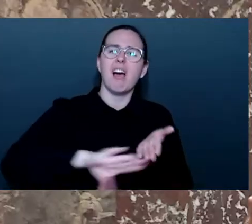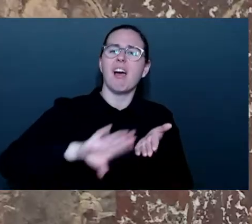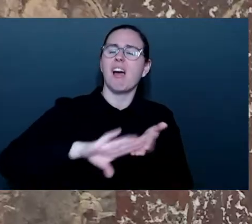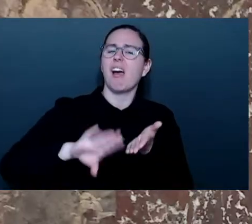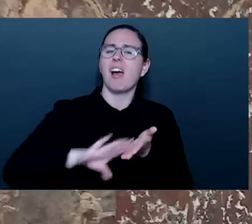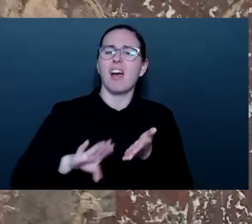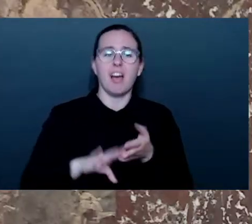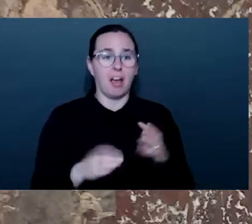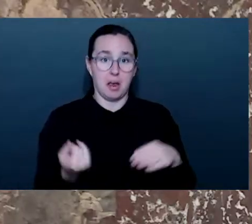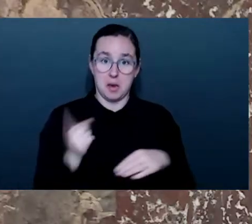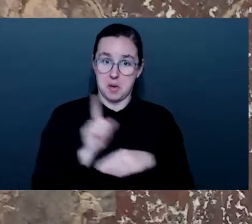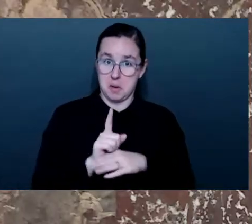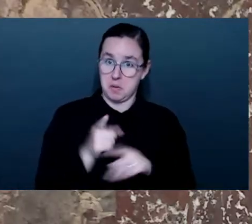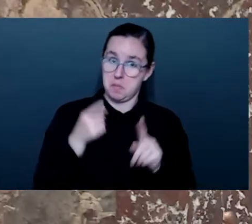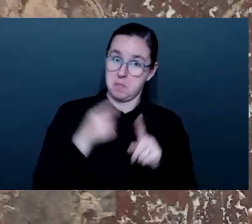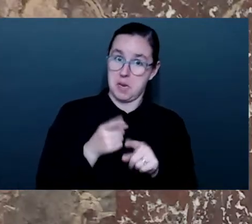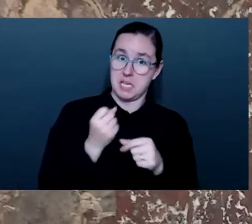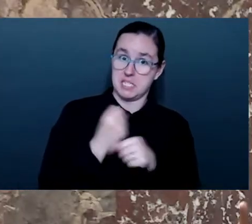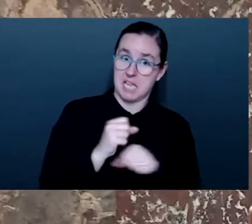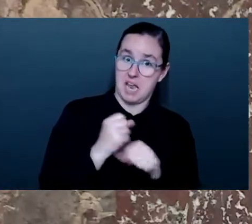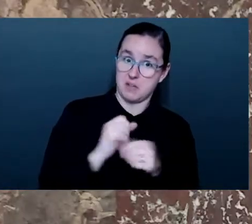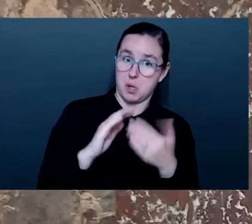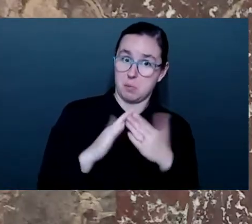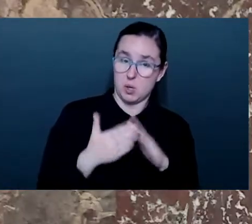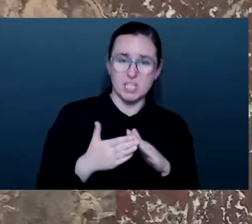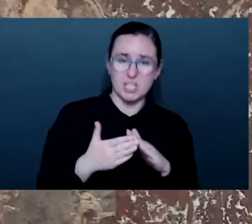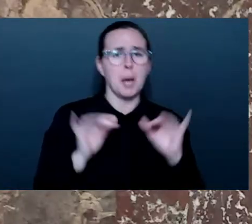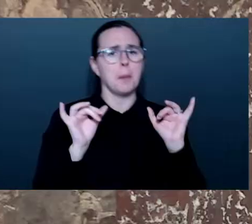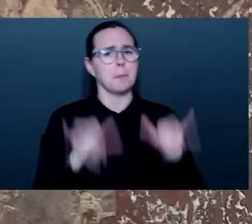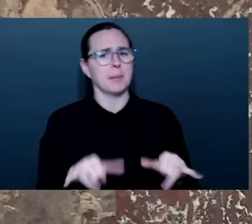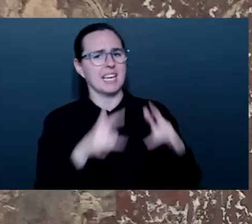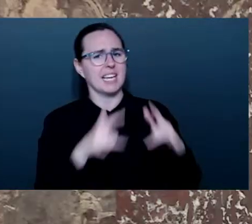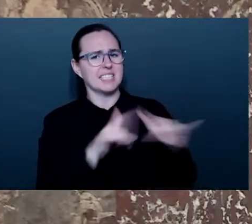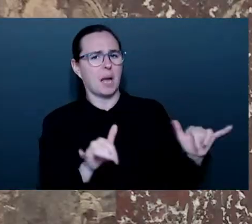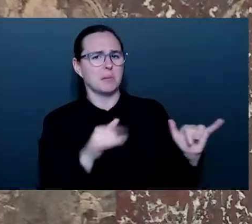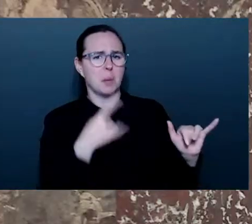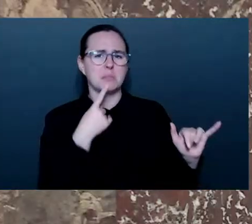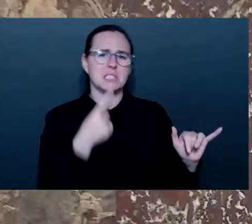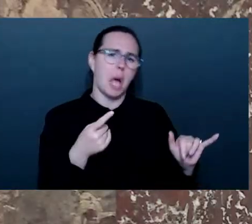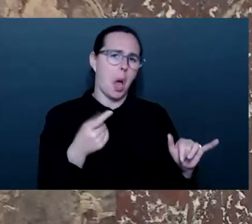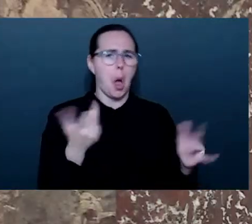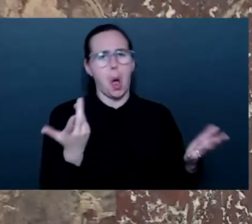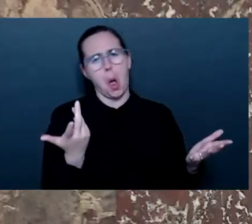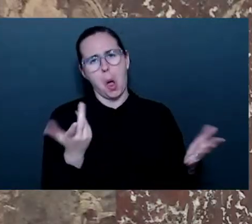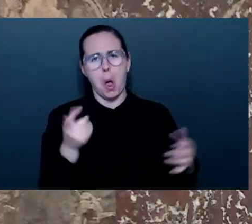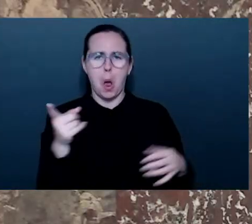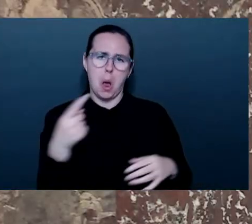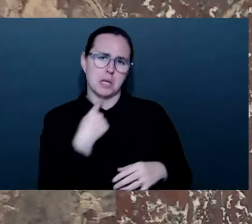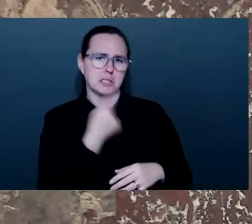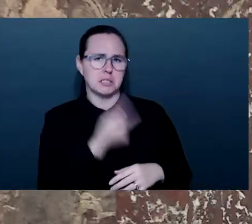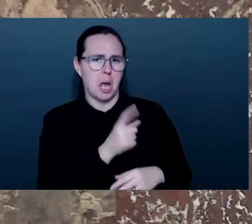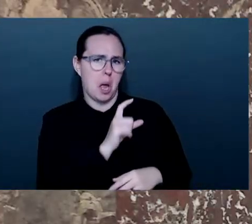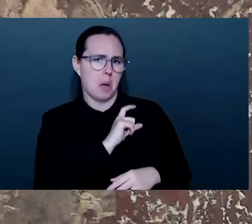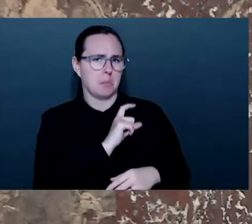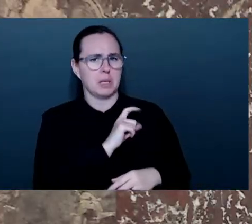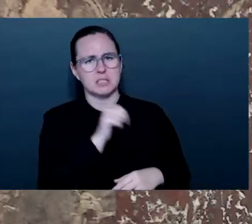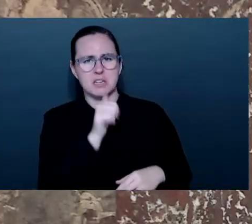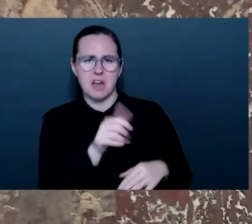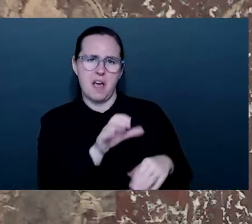And at the same time say you would direct, if you sat on this side of the House, you Member would... for Kamloops Centre.